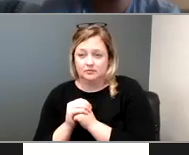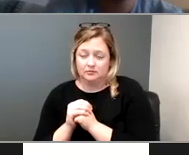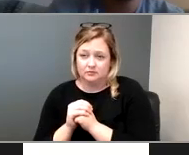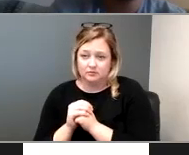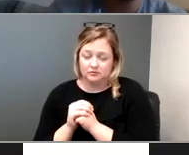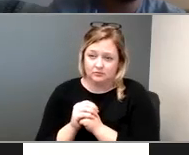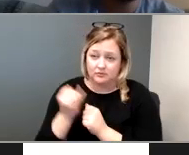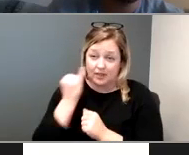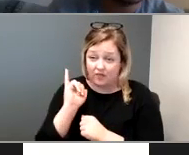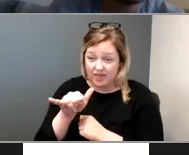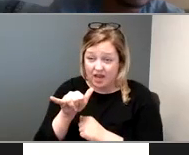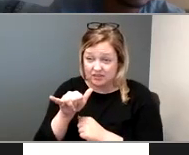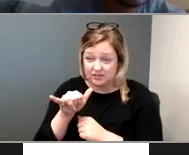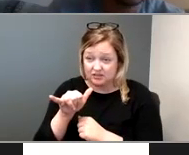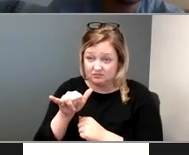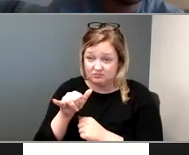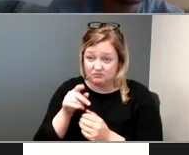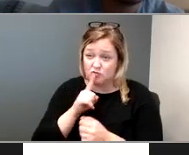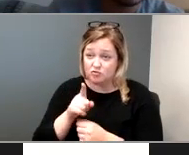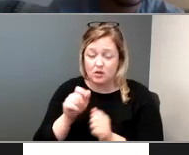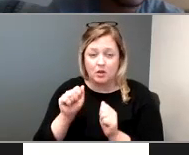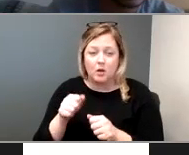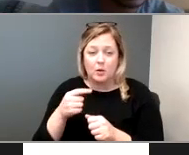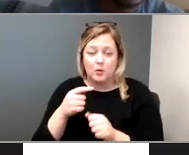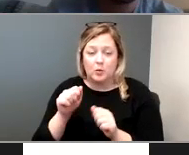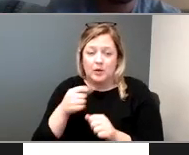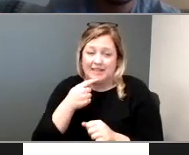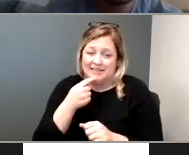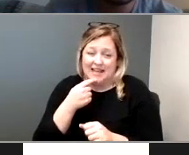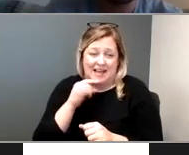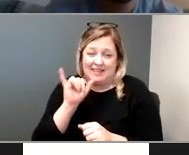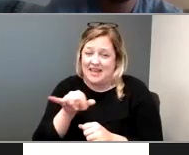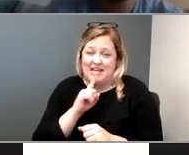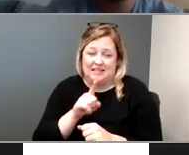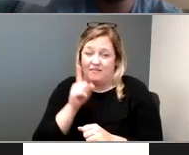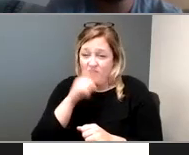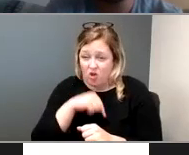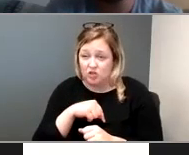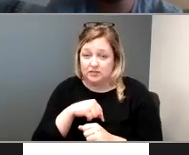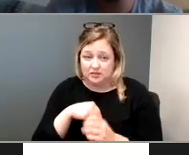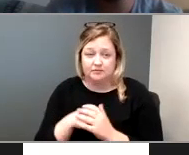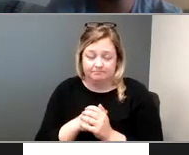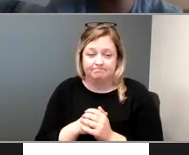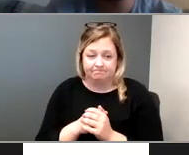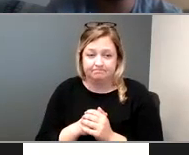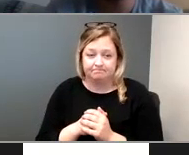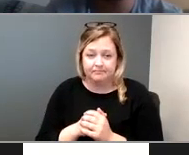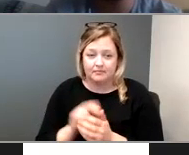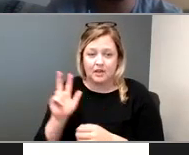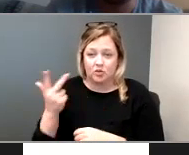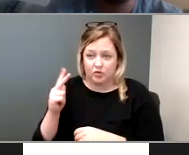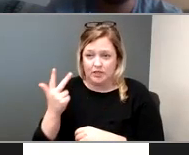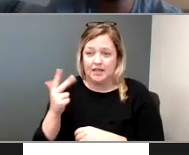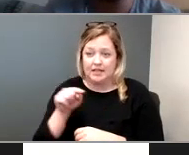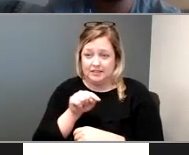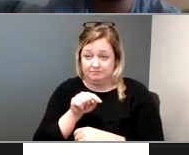then we can say that this is false, so true is false. 2 is false, everyone agrees, I guess, yes. Now, then log n equals to big O of square